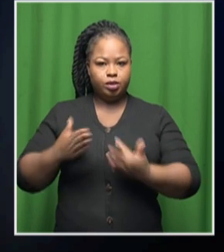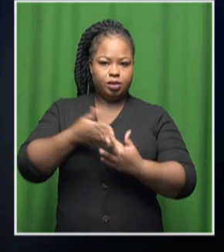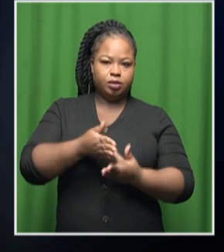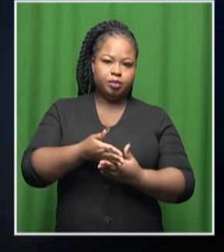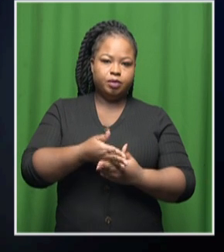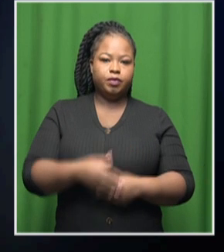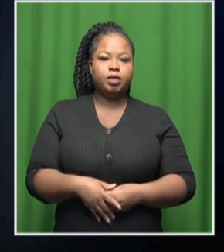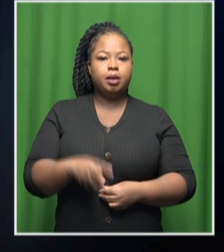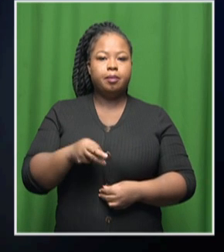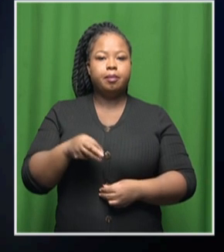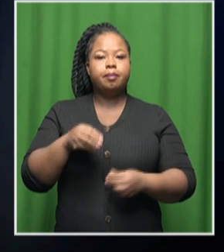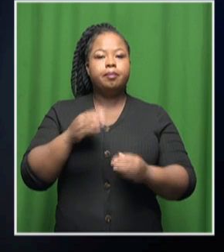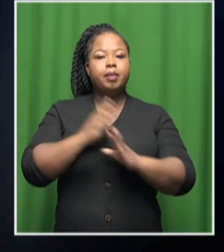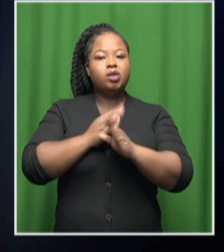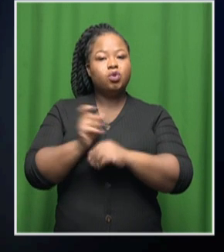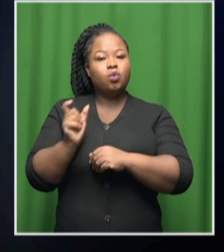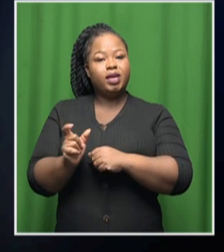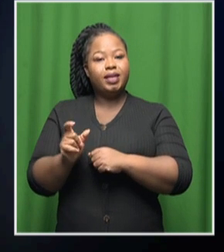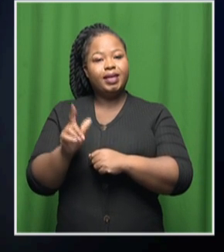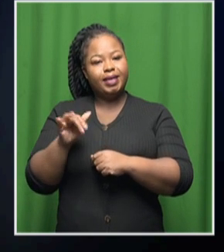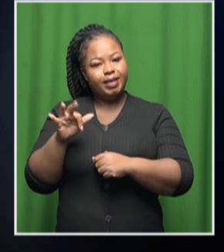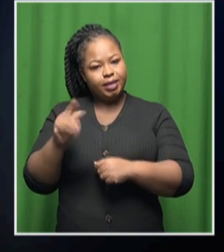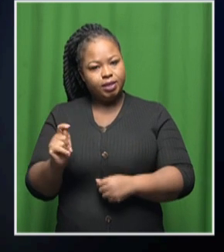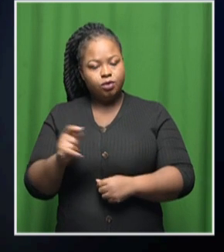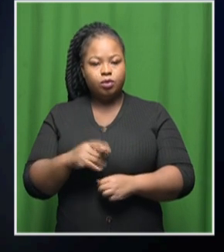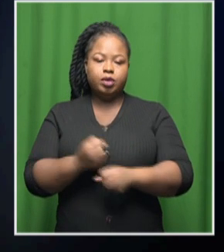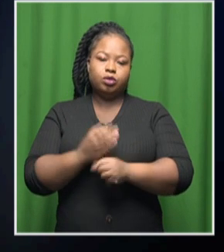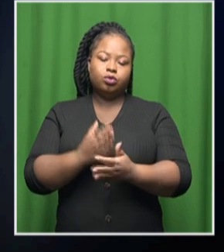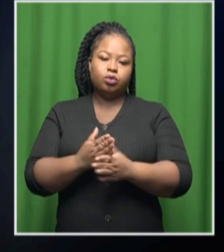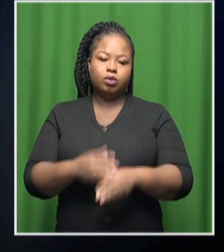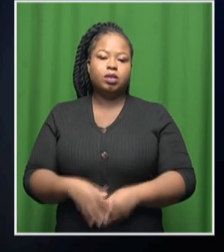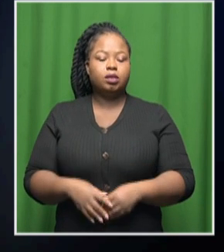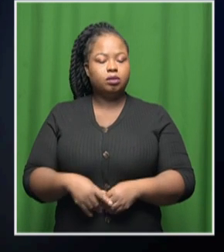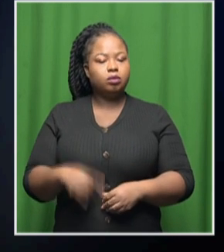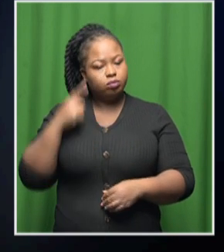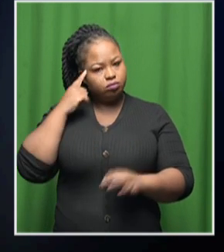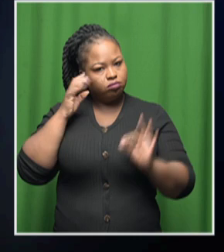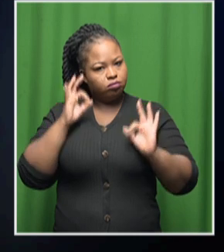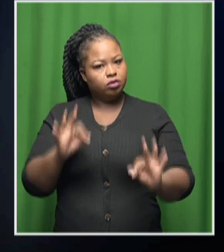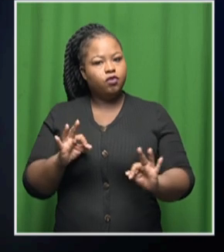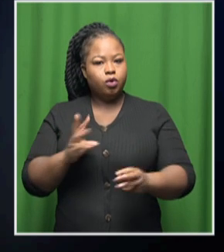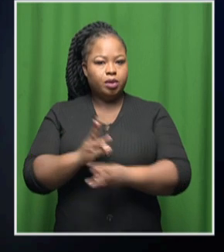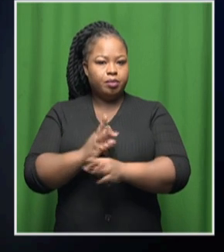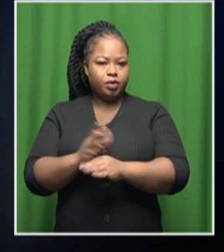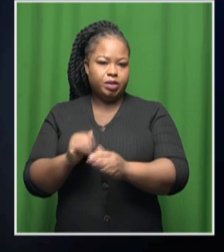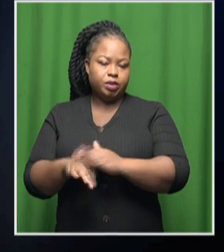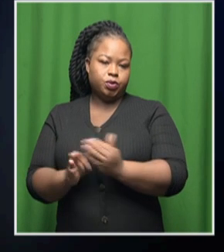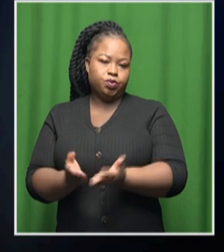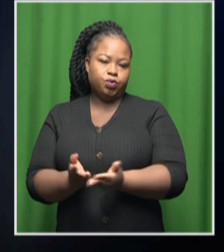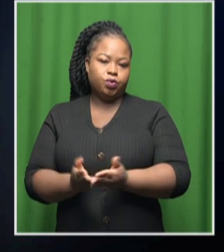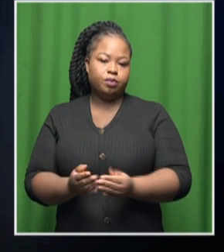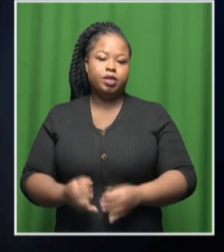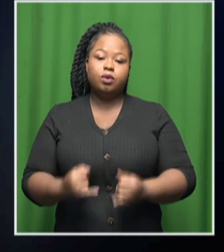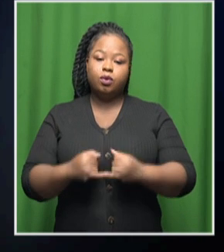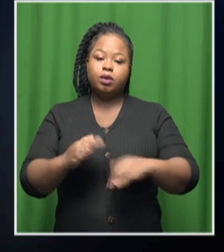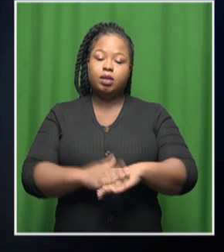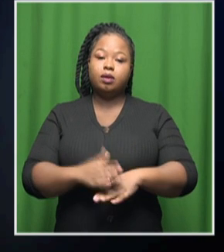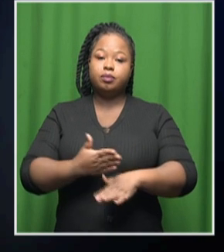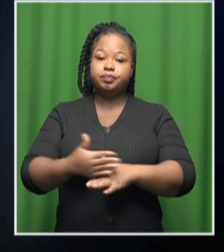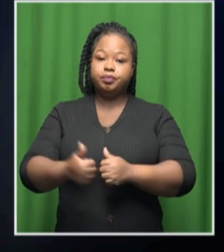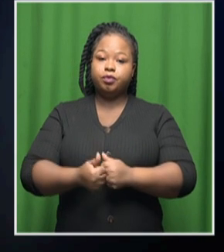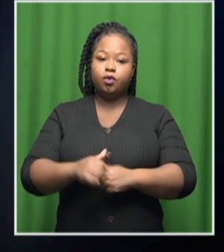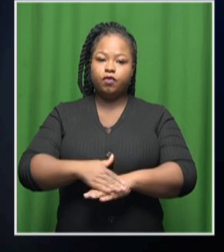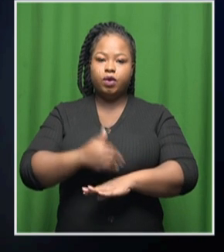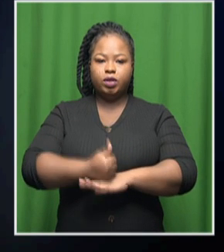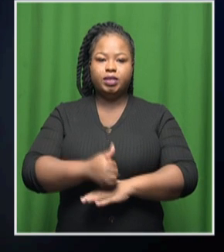intervention, PasswordKid is able to provide peace of mind for parents and schools alike. So to tell us a little bit more, we joined virtually by the co-founder